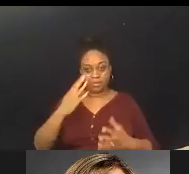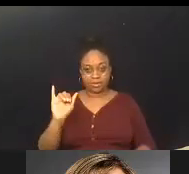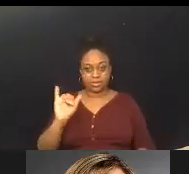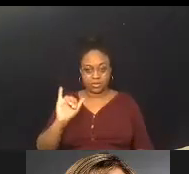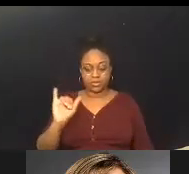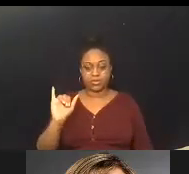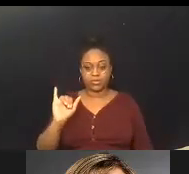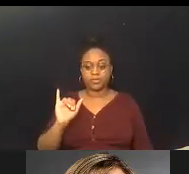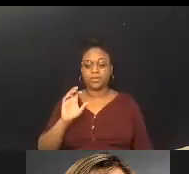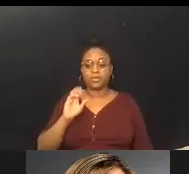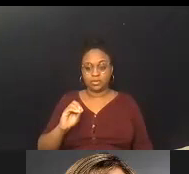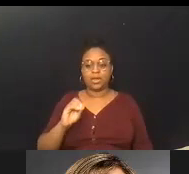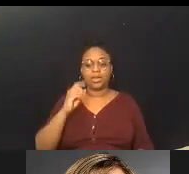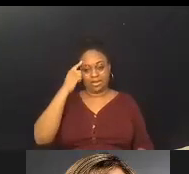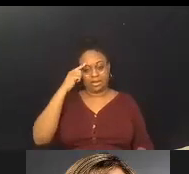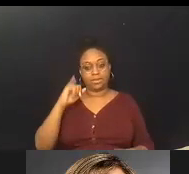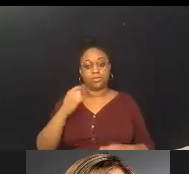to kind of tackle.